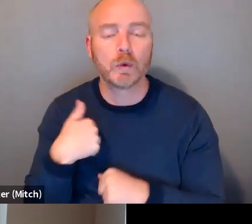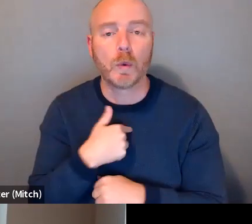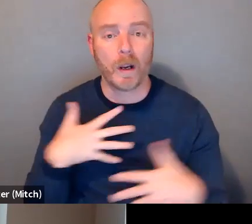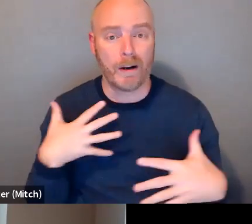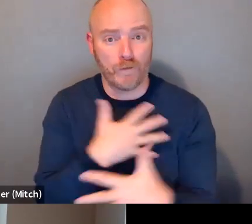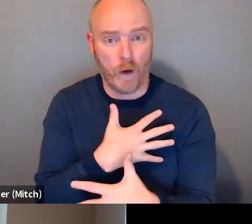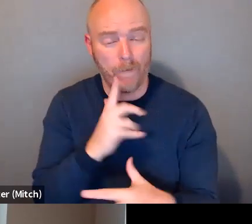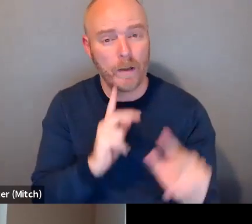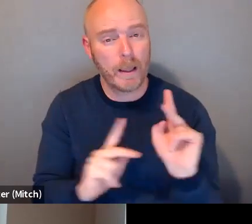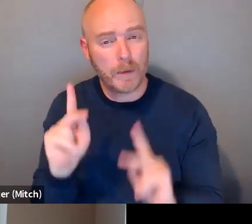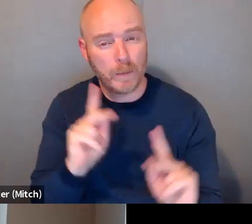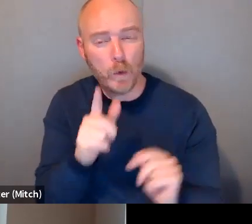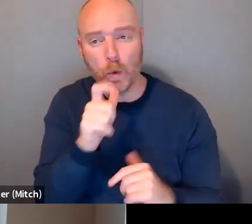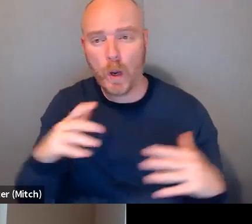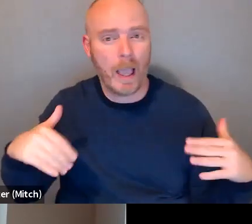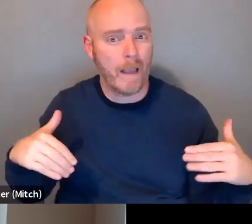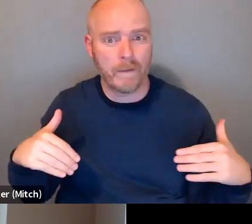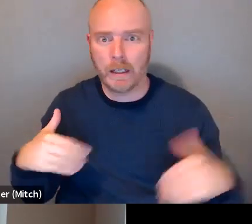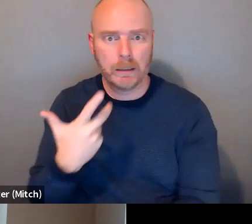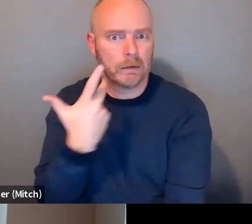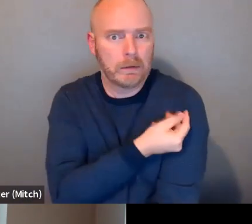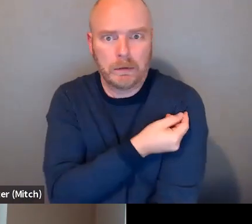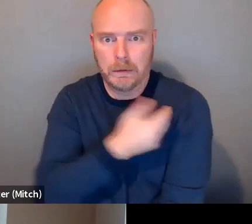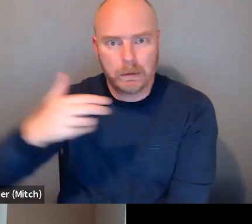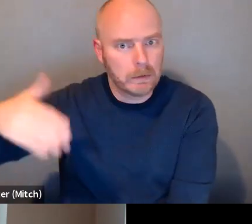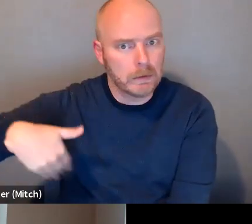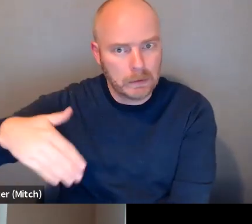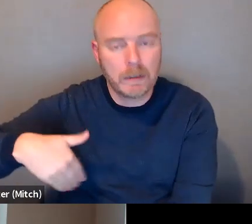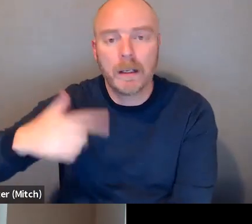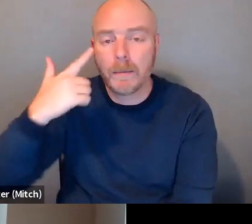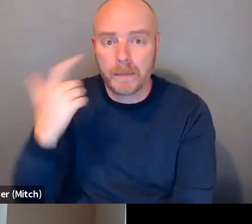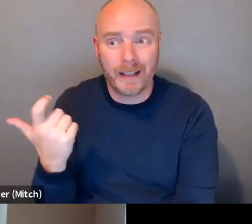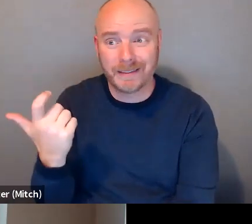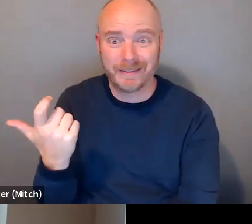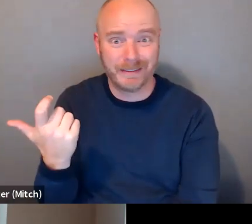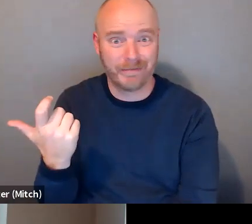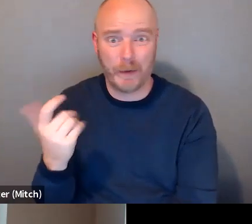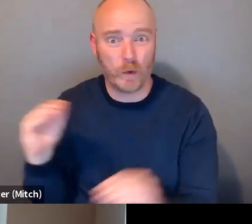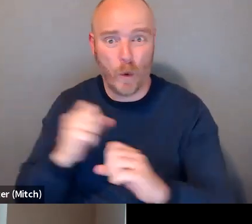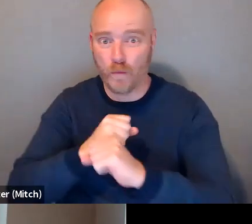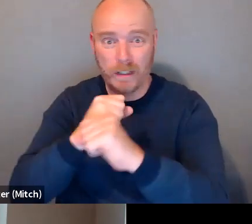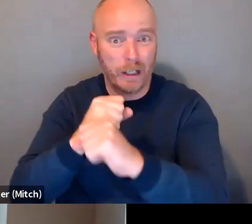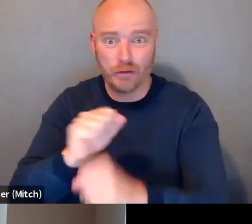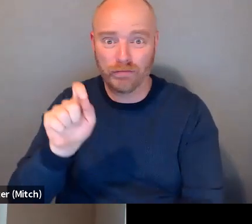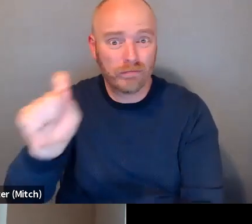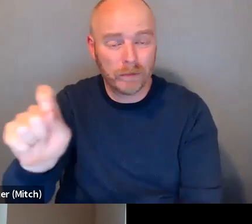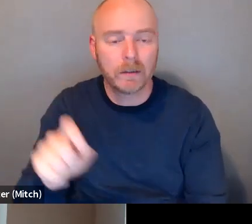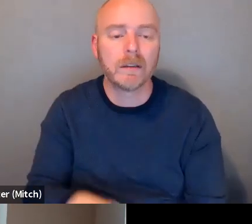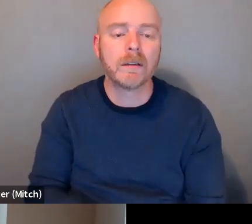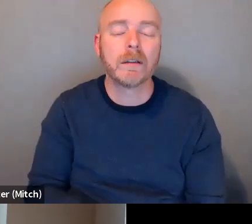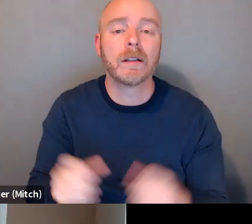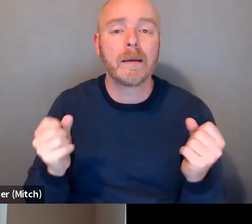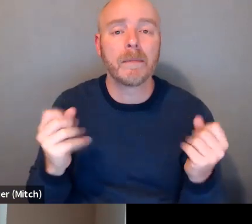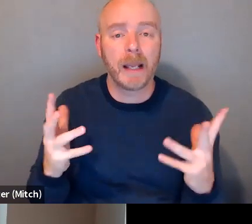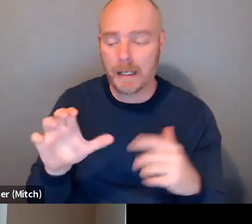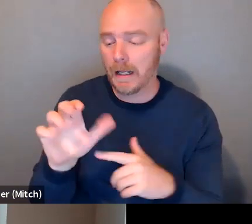afraid for those people who haven't received a vaccine yet, because there's really no protection there. You know, many